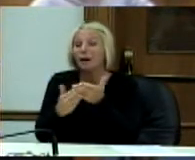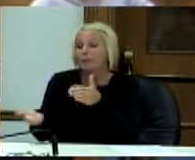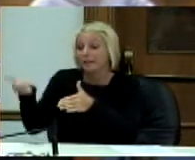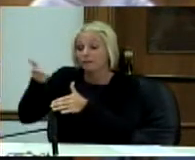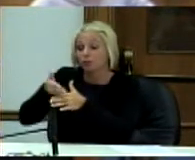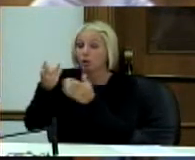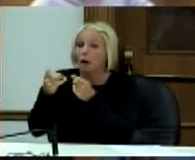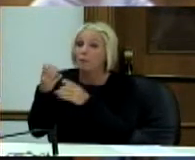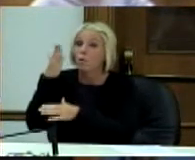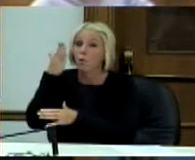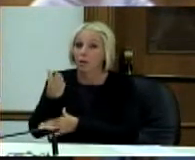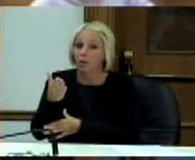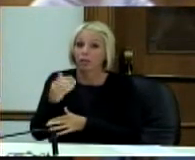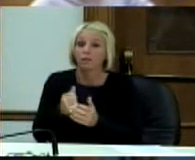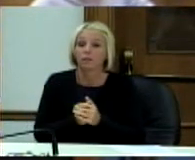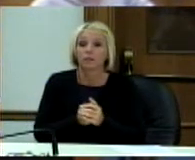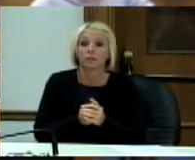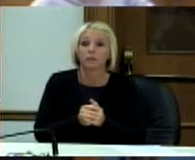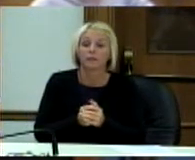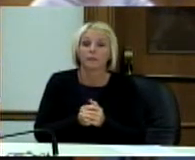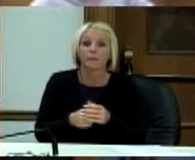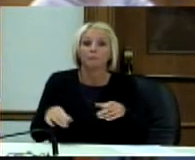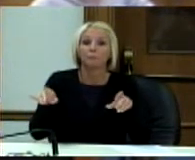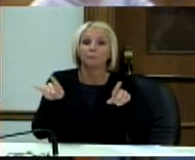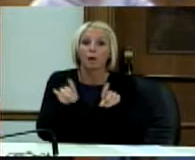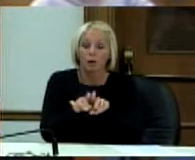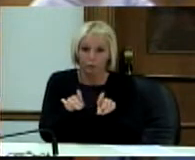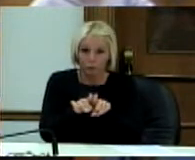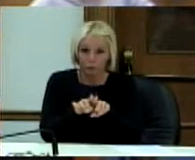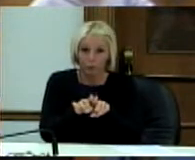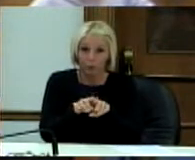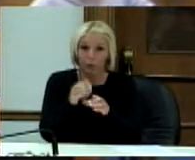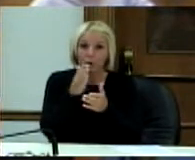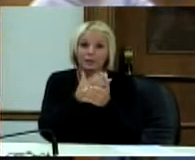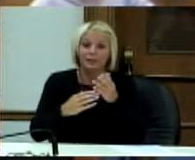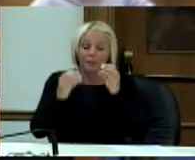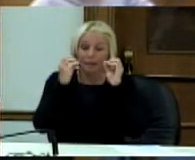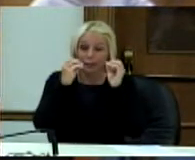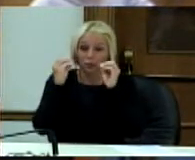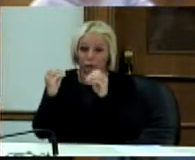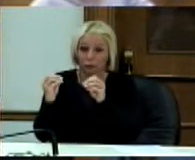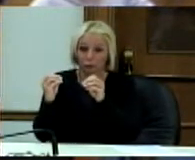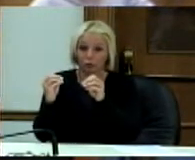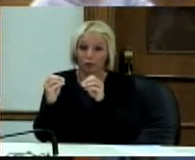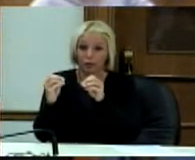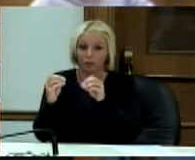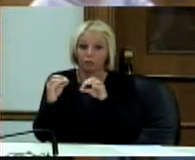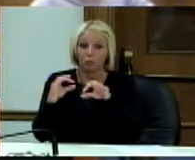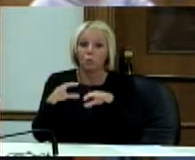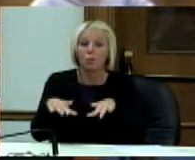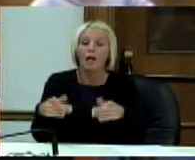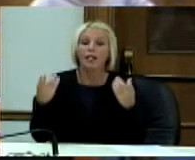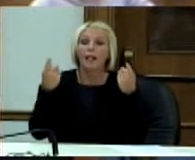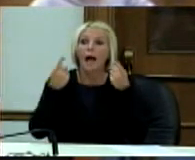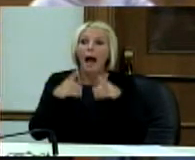going to take place, as well as some of the instruction will take place